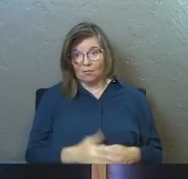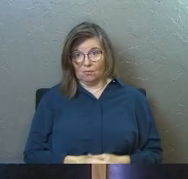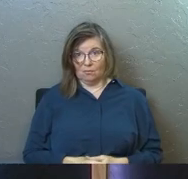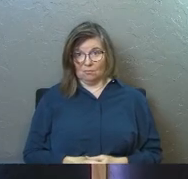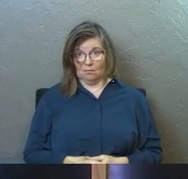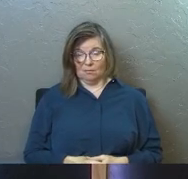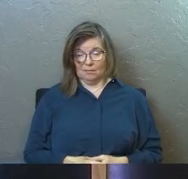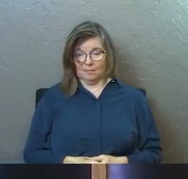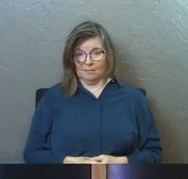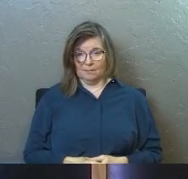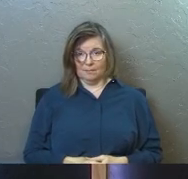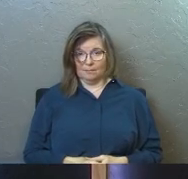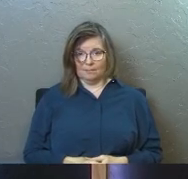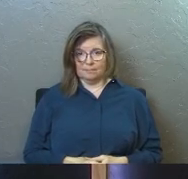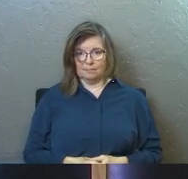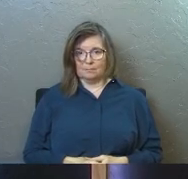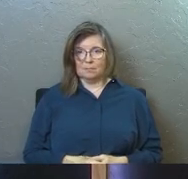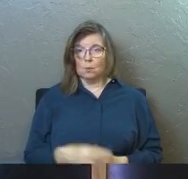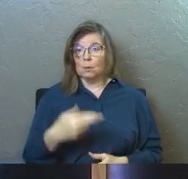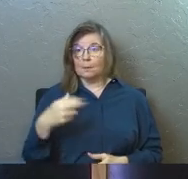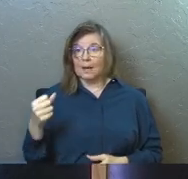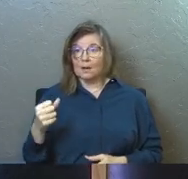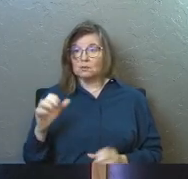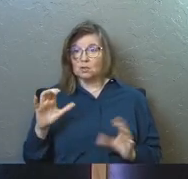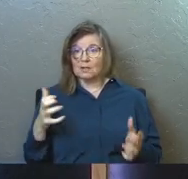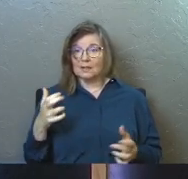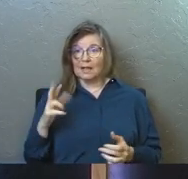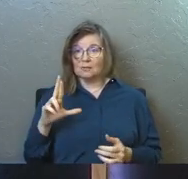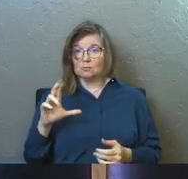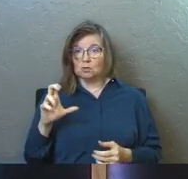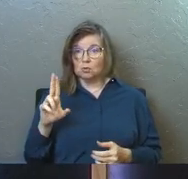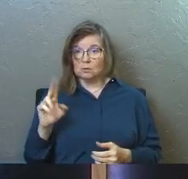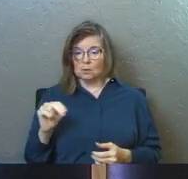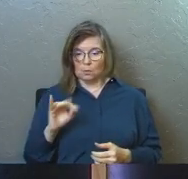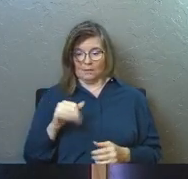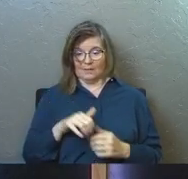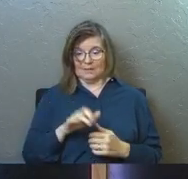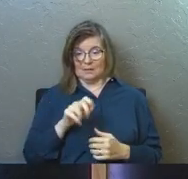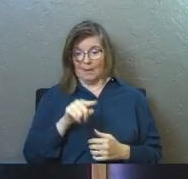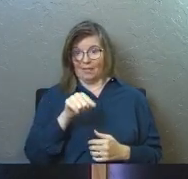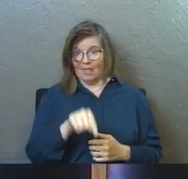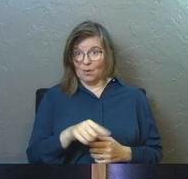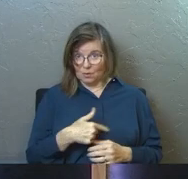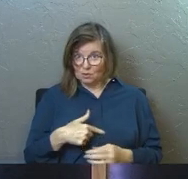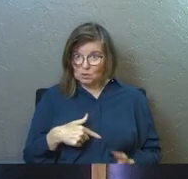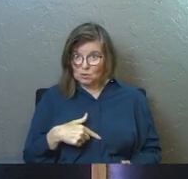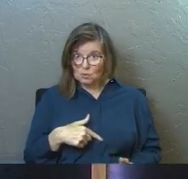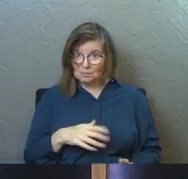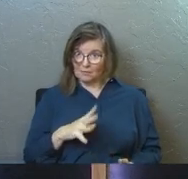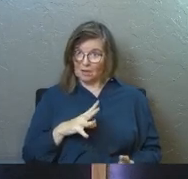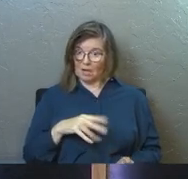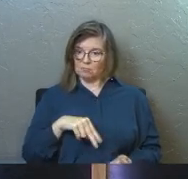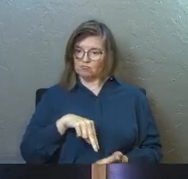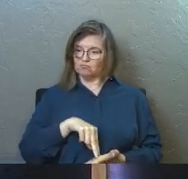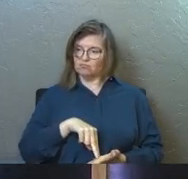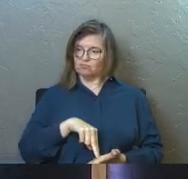there. How about your high school class reunion? What if I sent you back there? Would you stand?